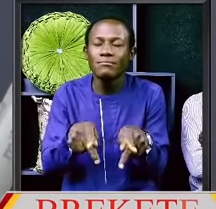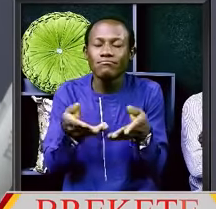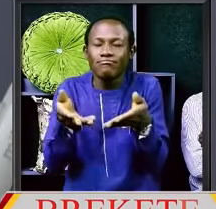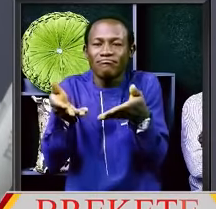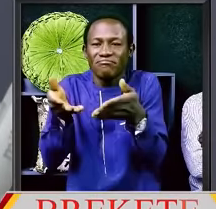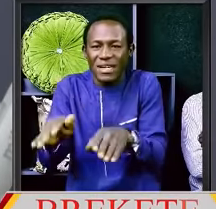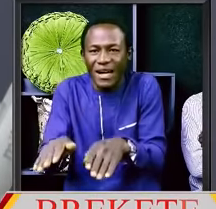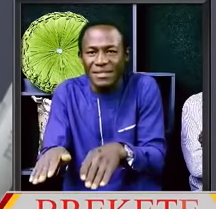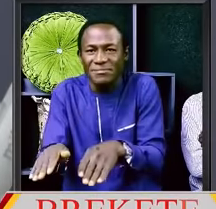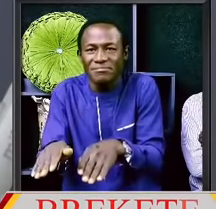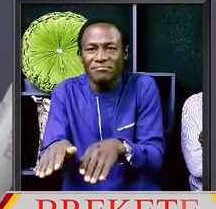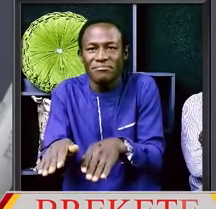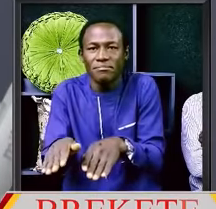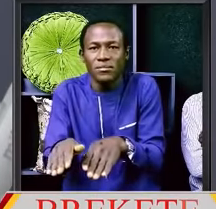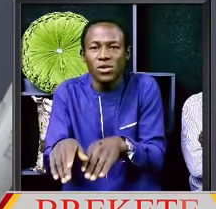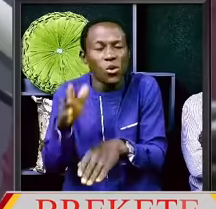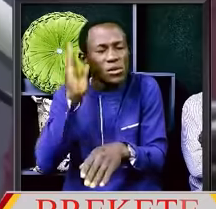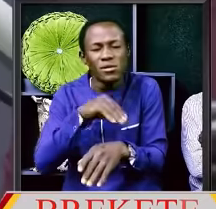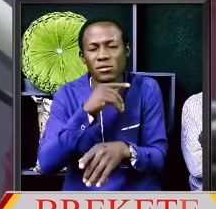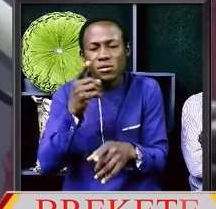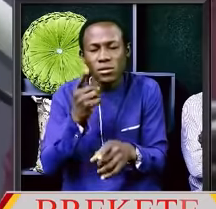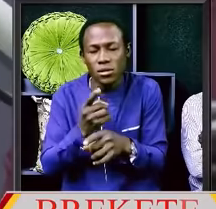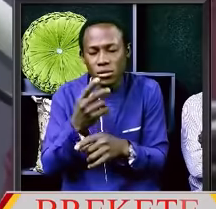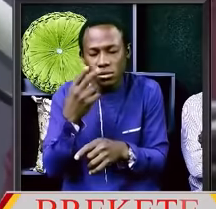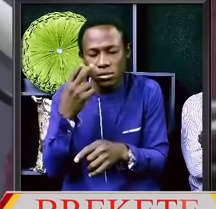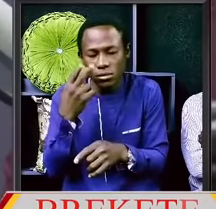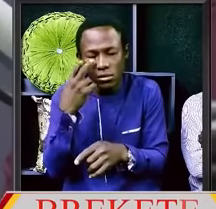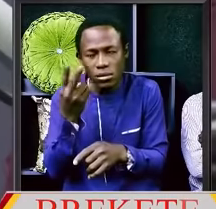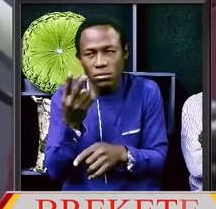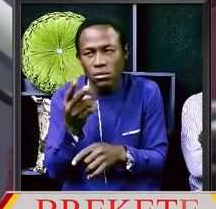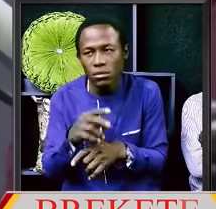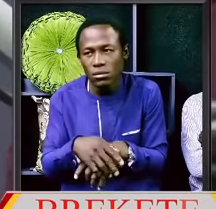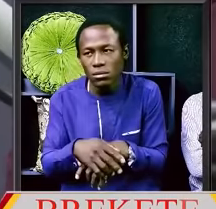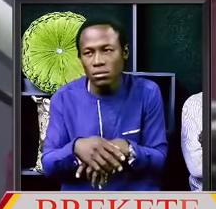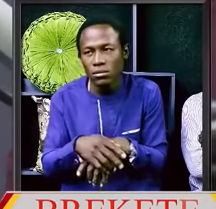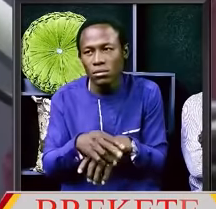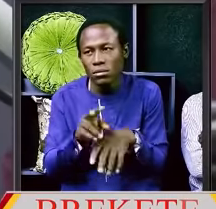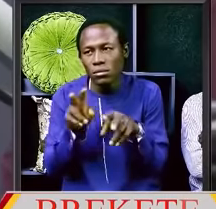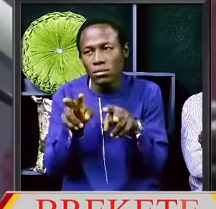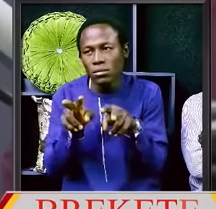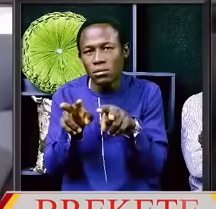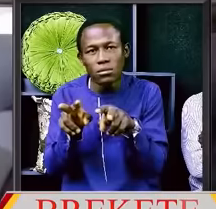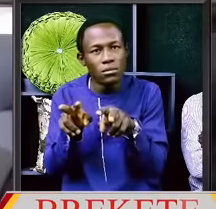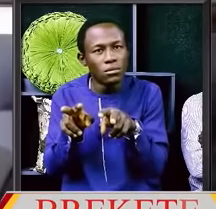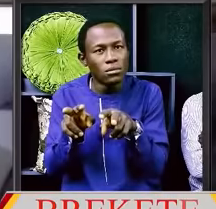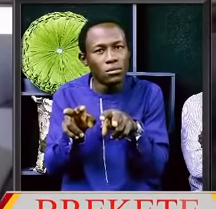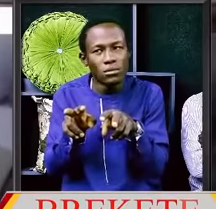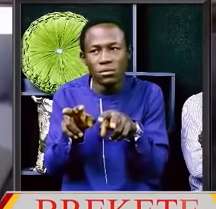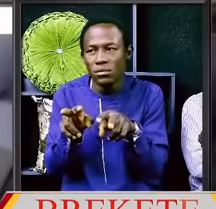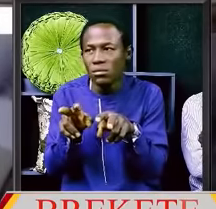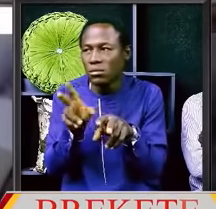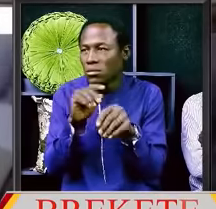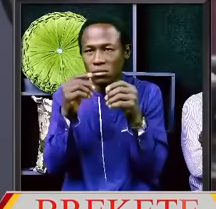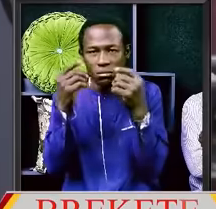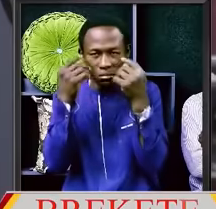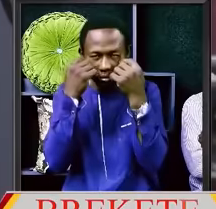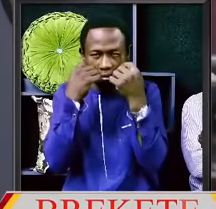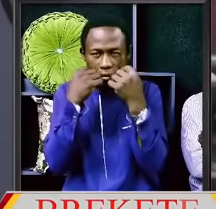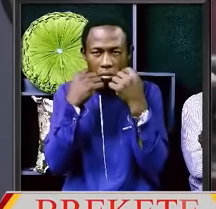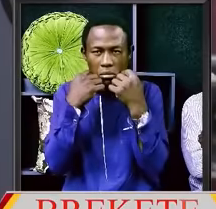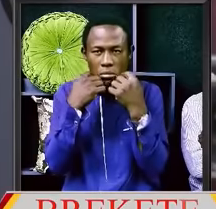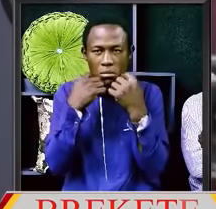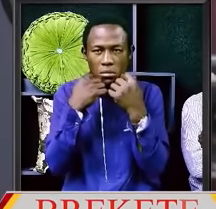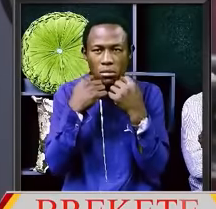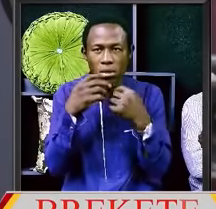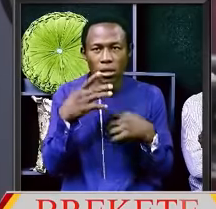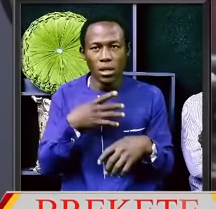die, you go just see them. They go, they look you, no tears. Mm. Yeah. Mm. Some, okay, like me when